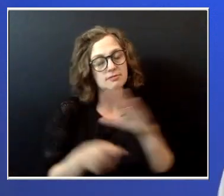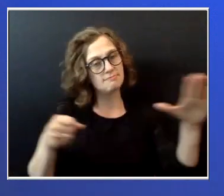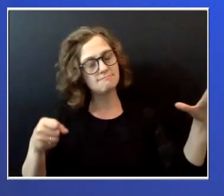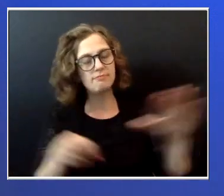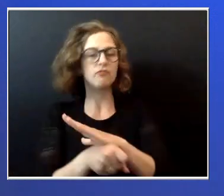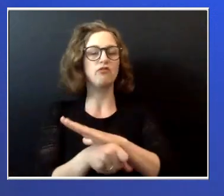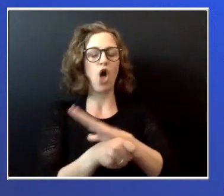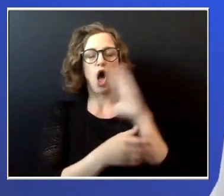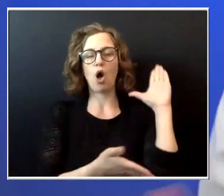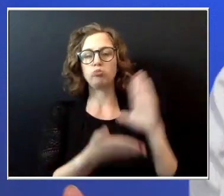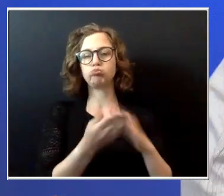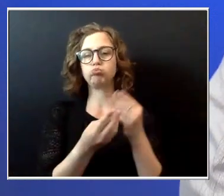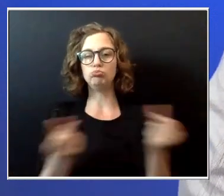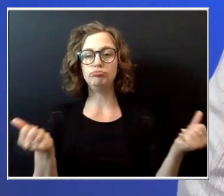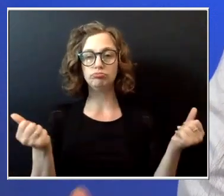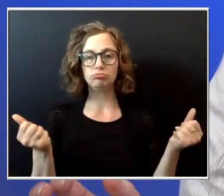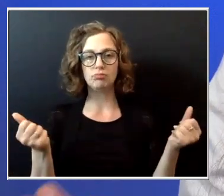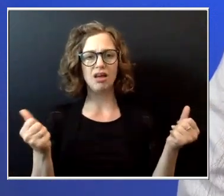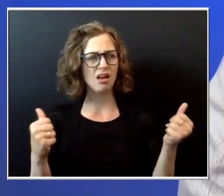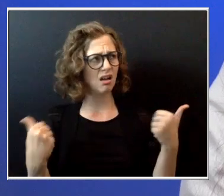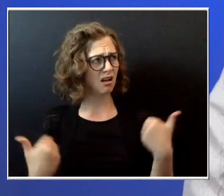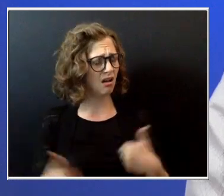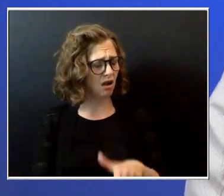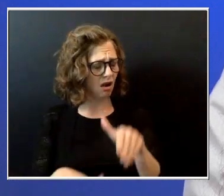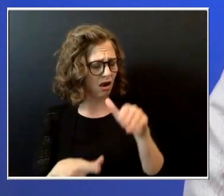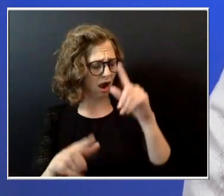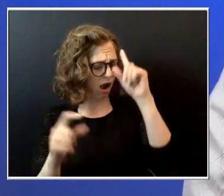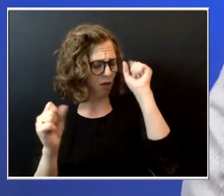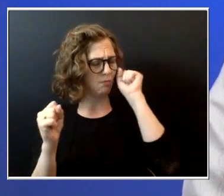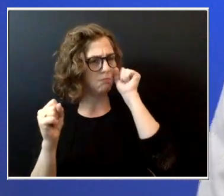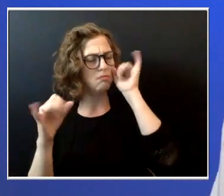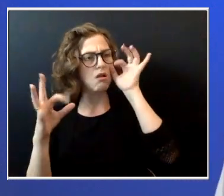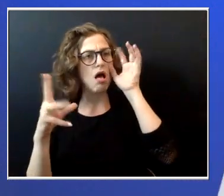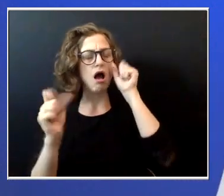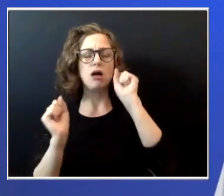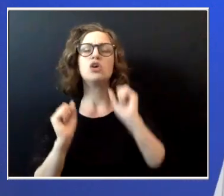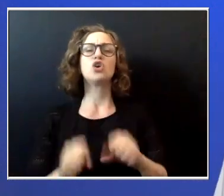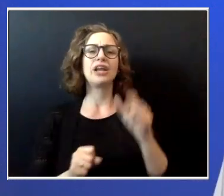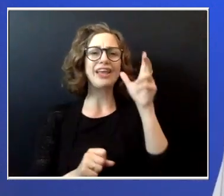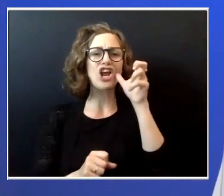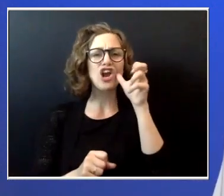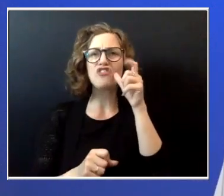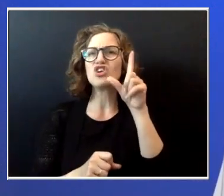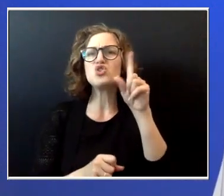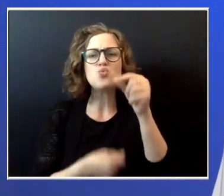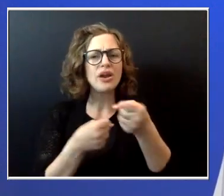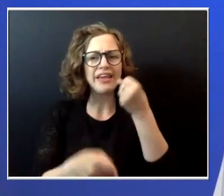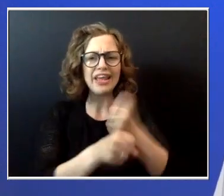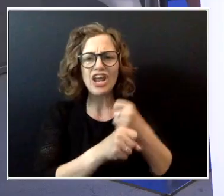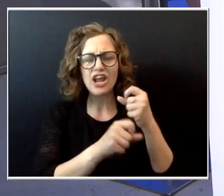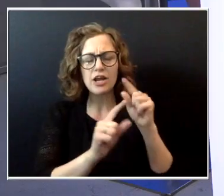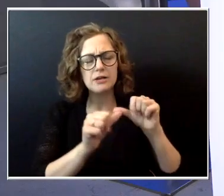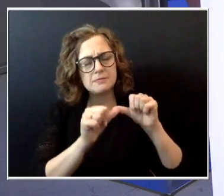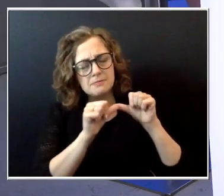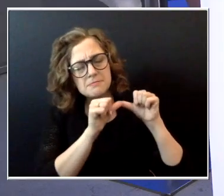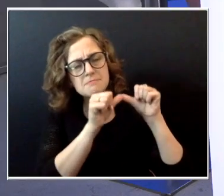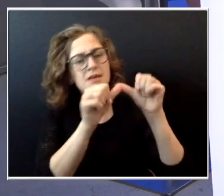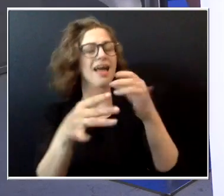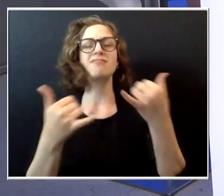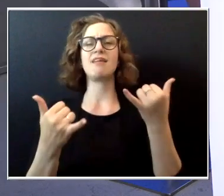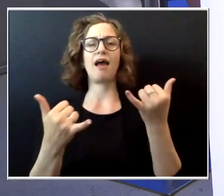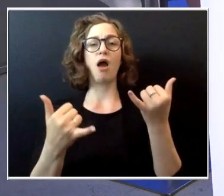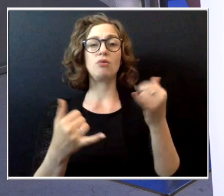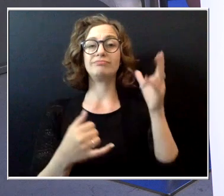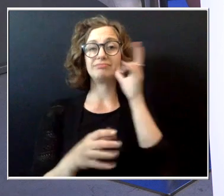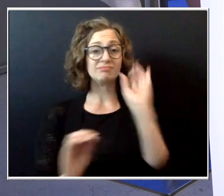could hear tinnitus for 20 years and now not hear it even if they try. That is and that's the impressive. exciting stuff. So, do you have to use